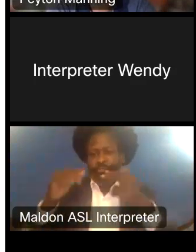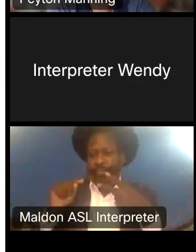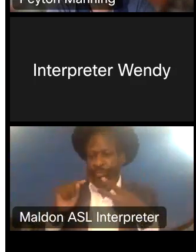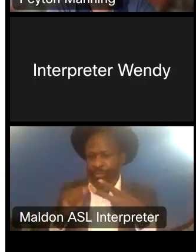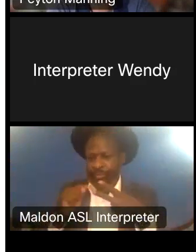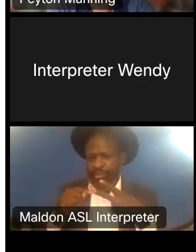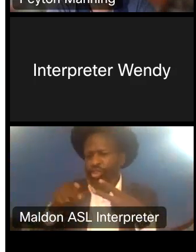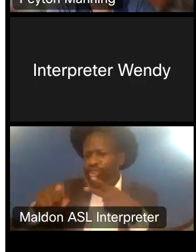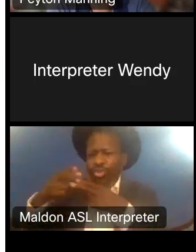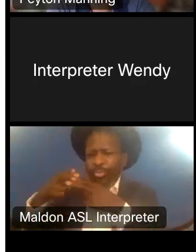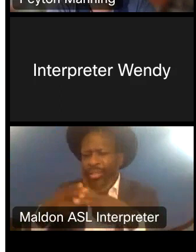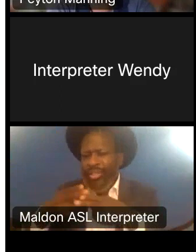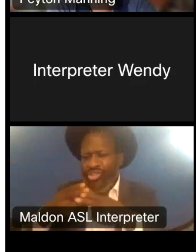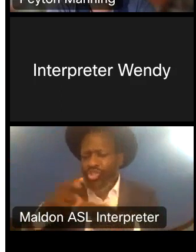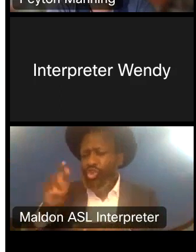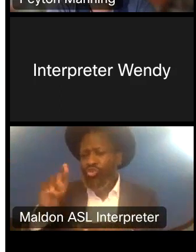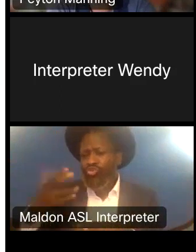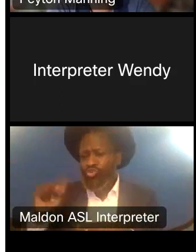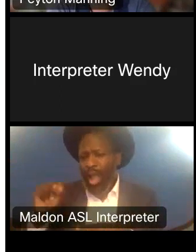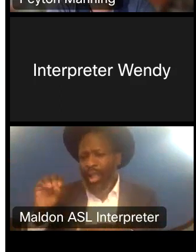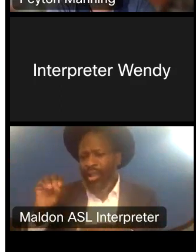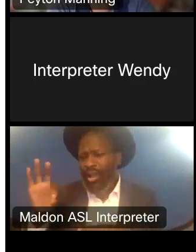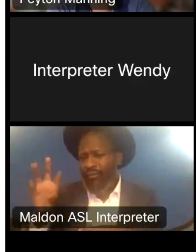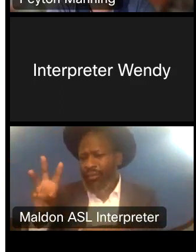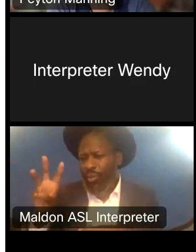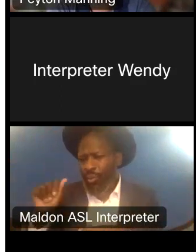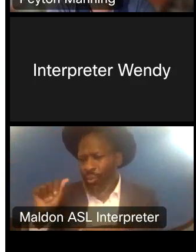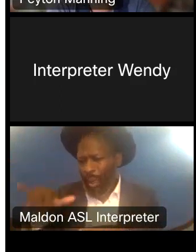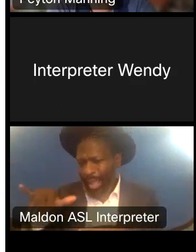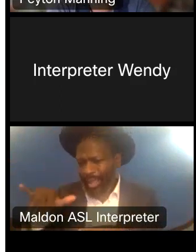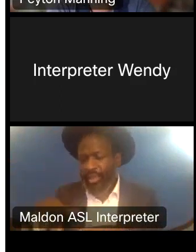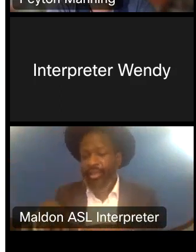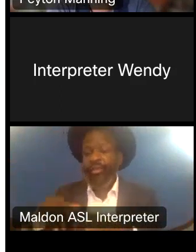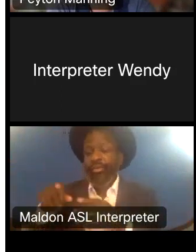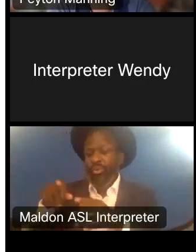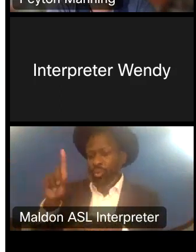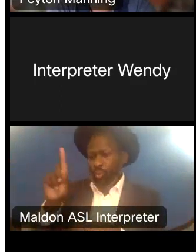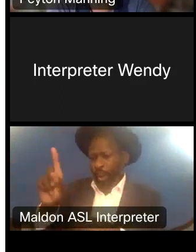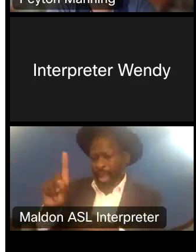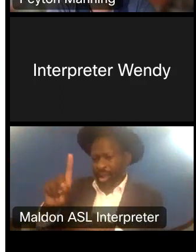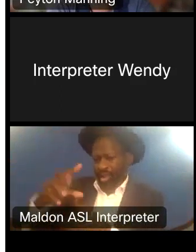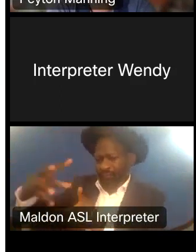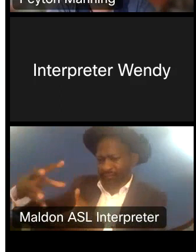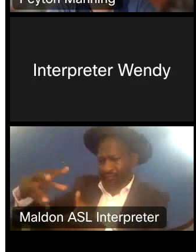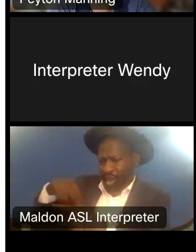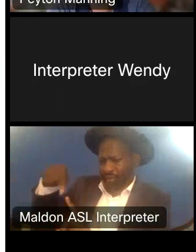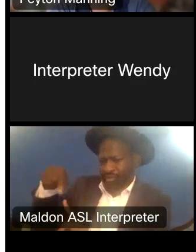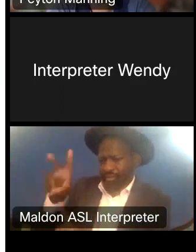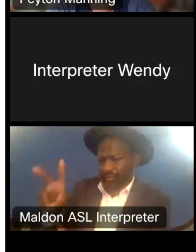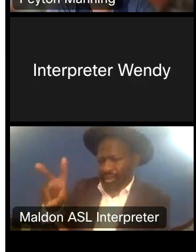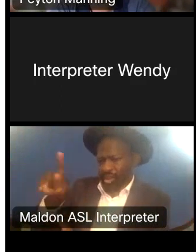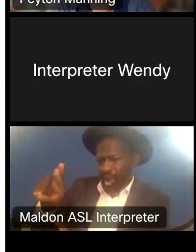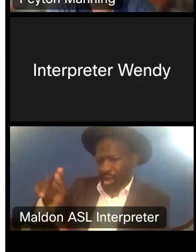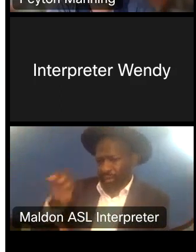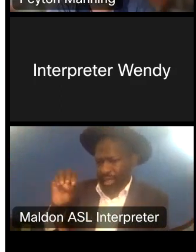where the VRE is involved. And my concern is if